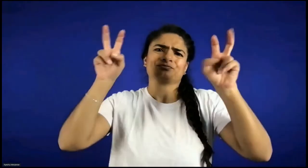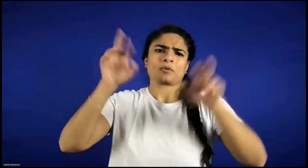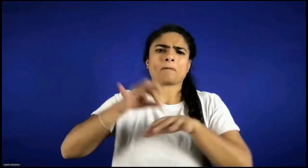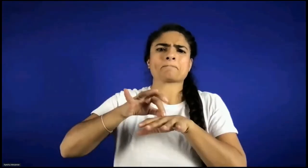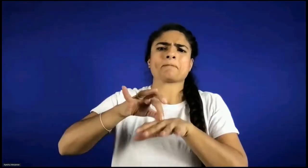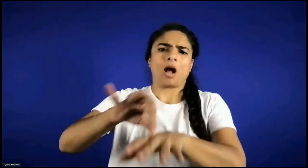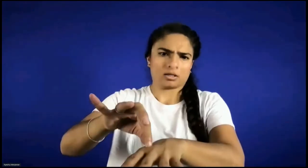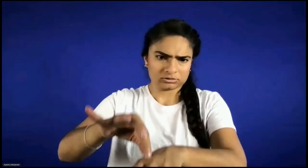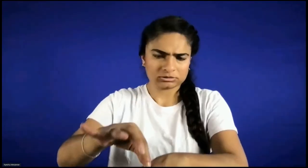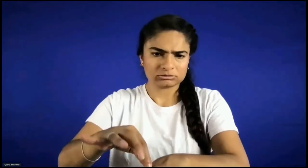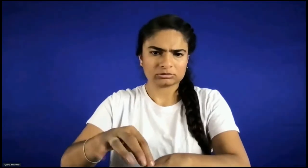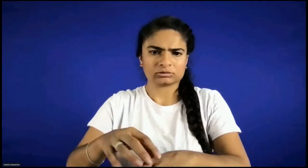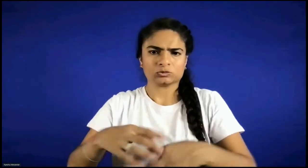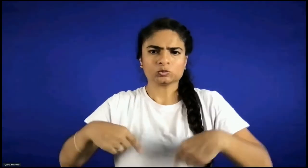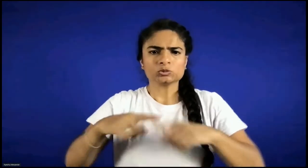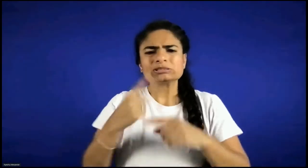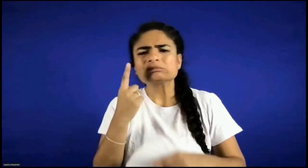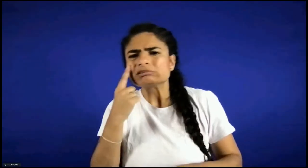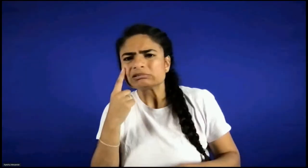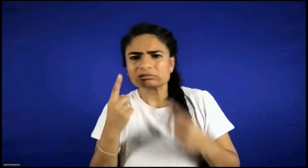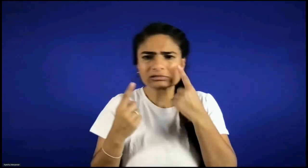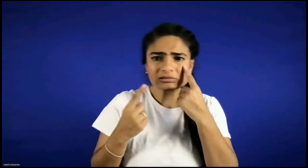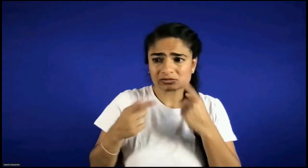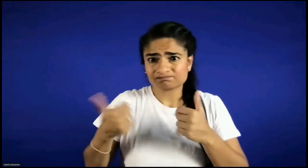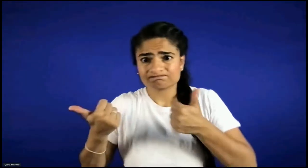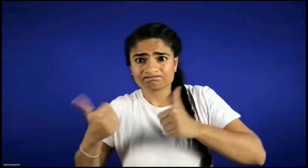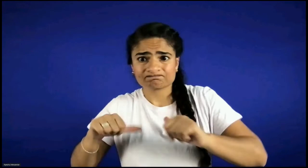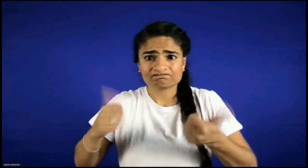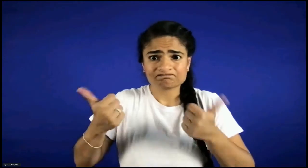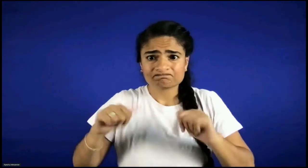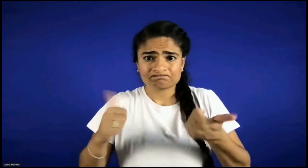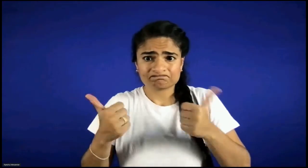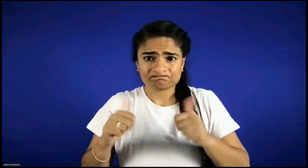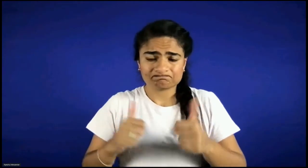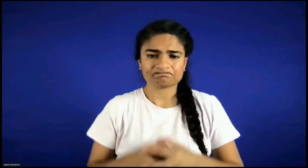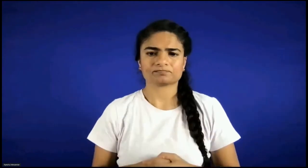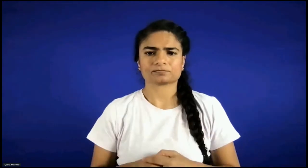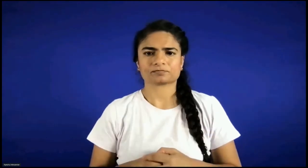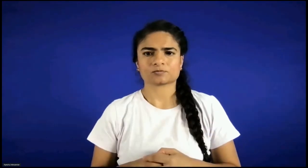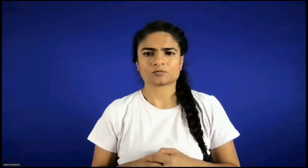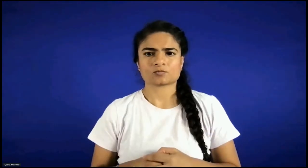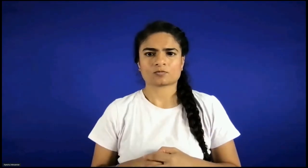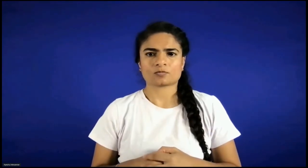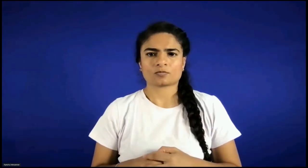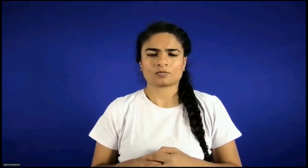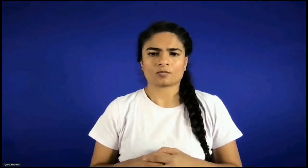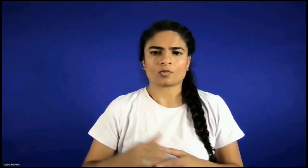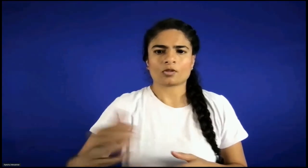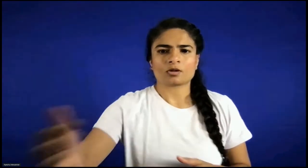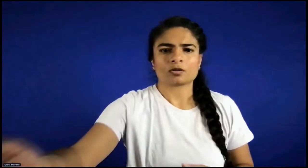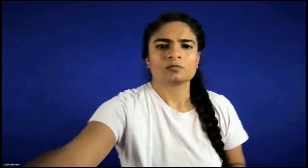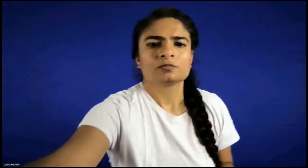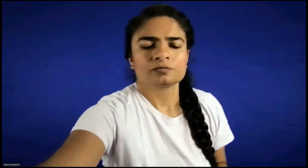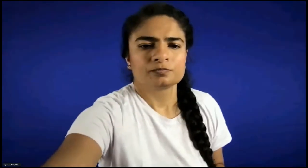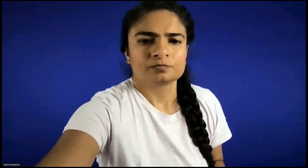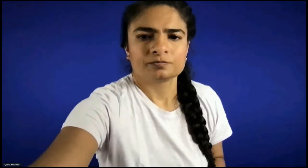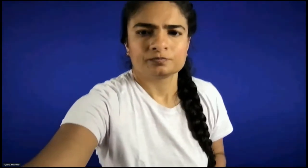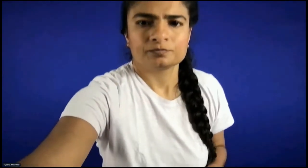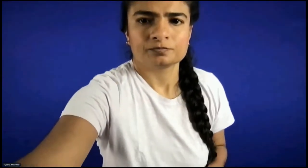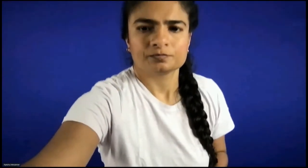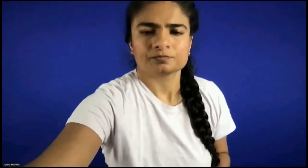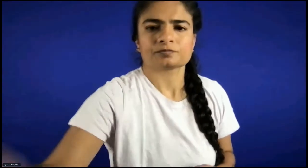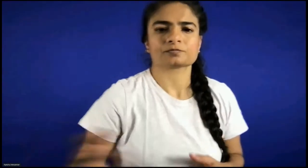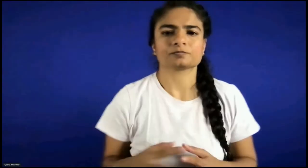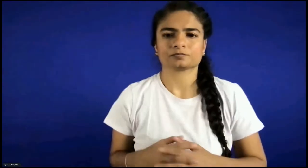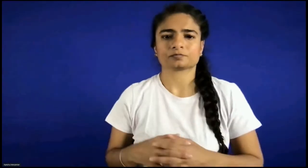will activate the application within the next month to make sure that children